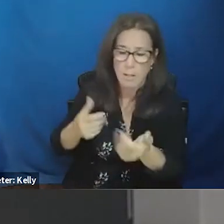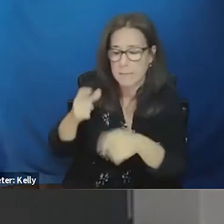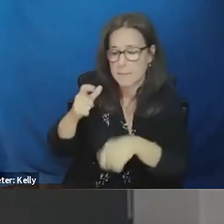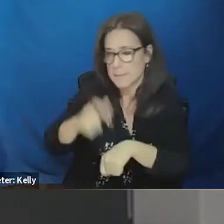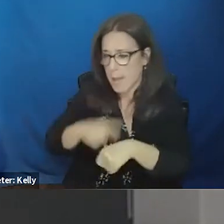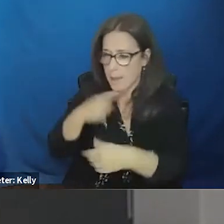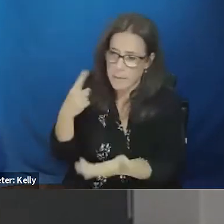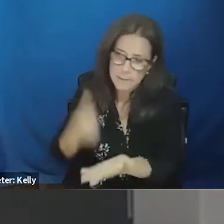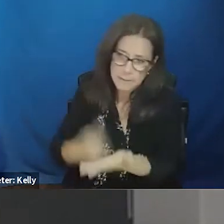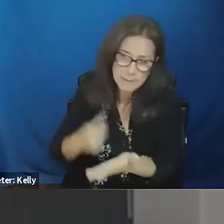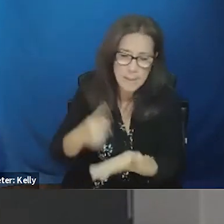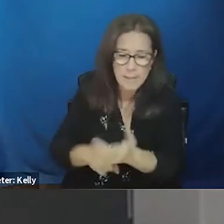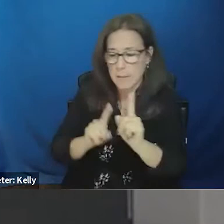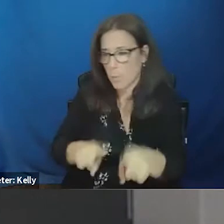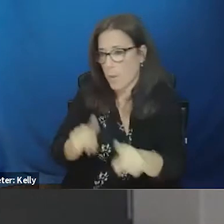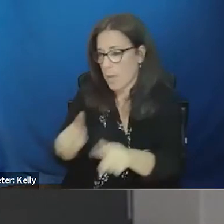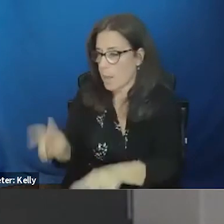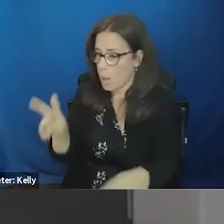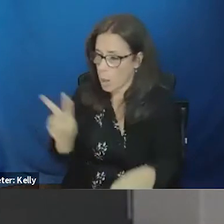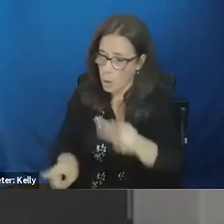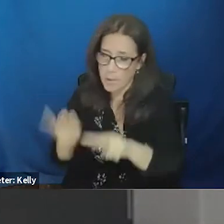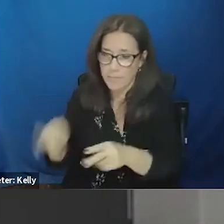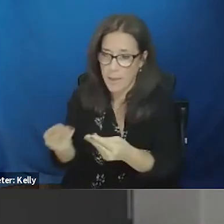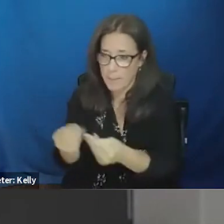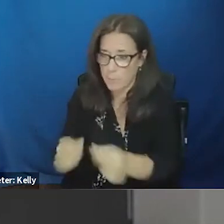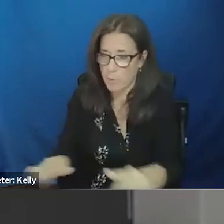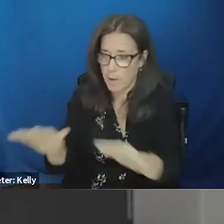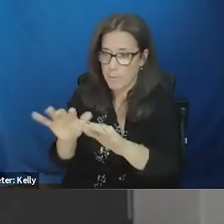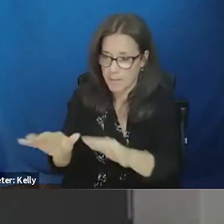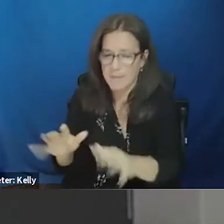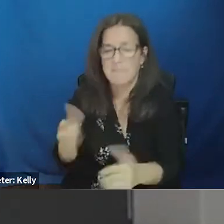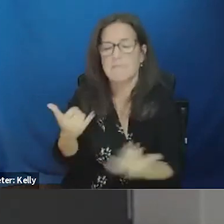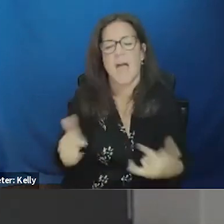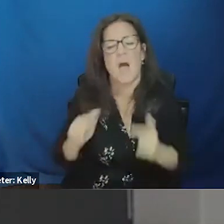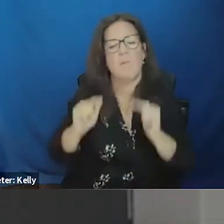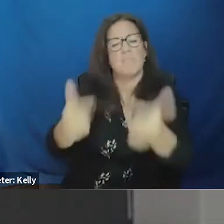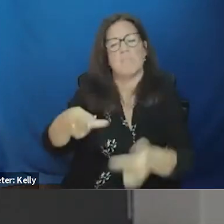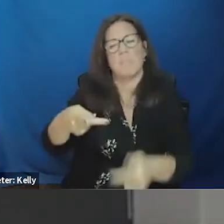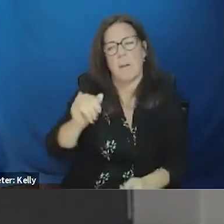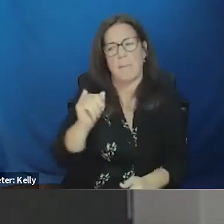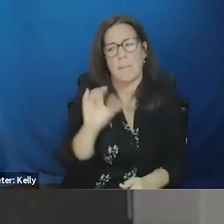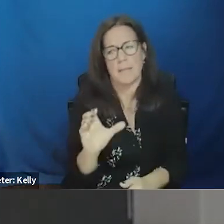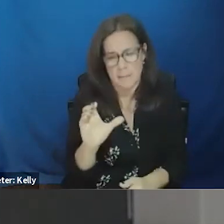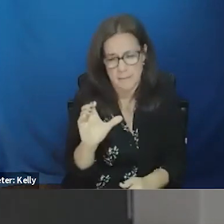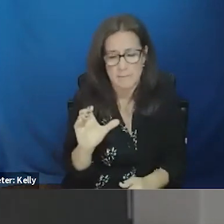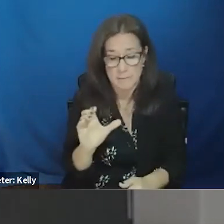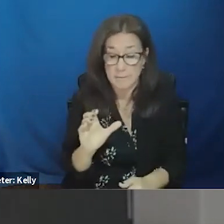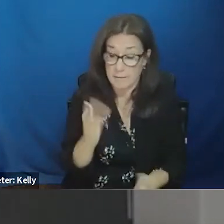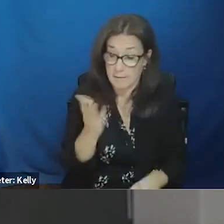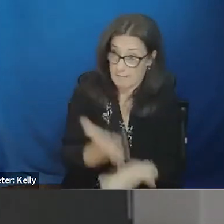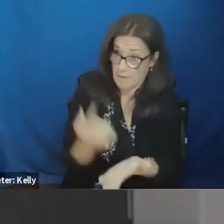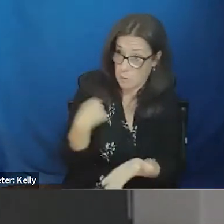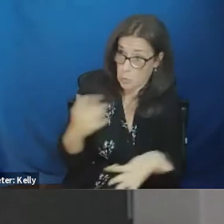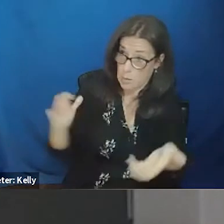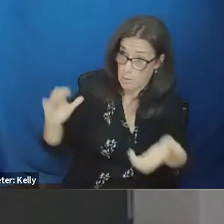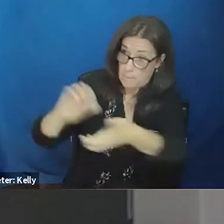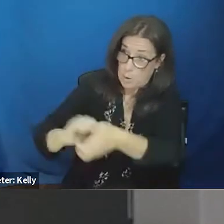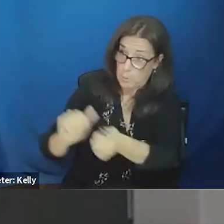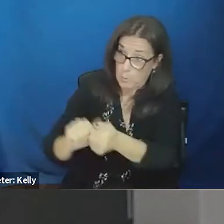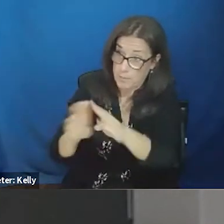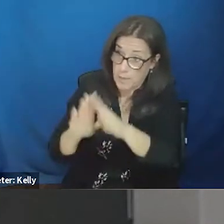take tours, but now it's really for the public. And the fact that we're partnering with the Housing Authority